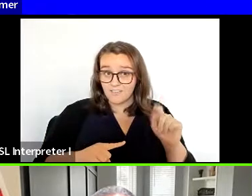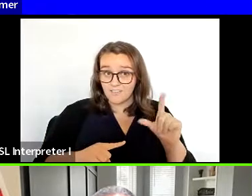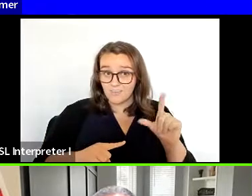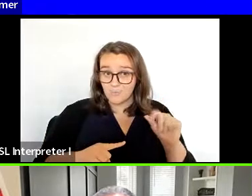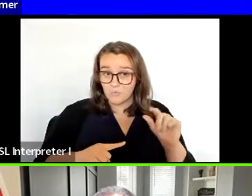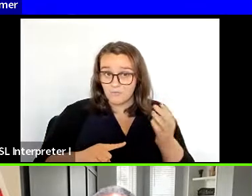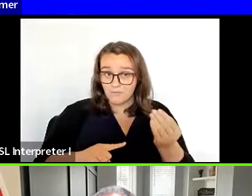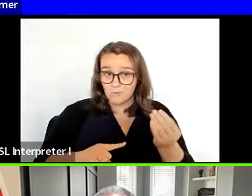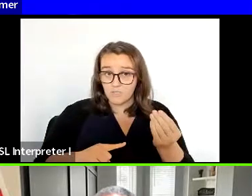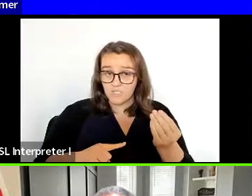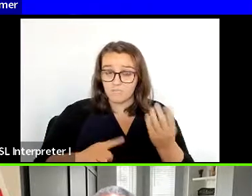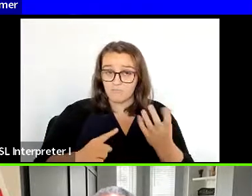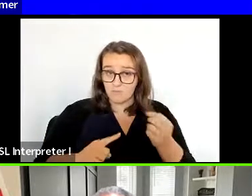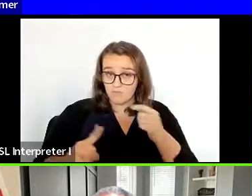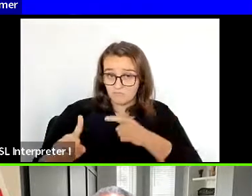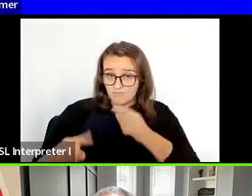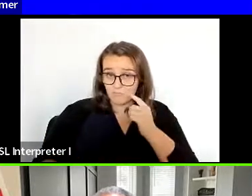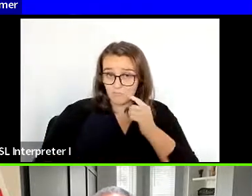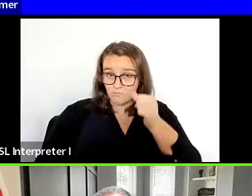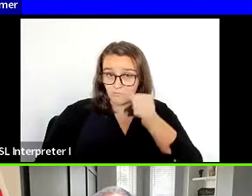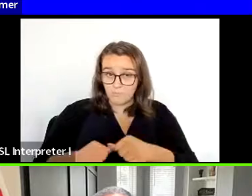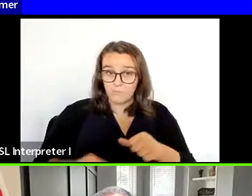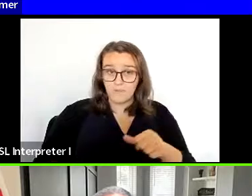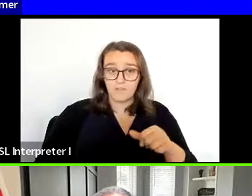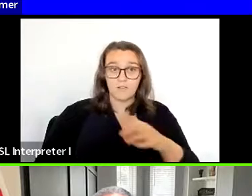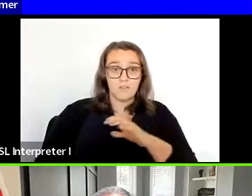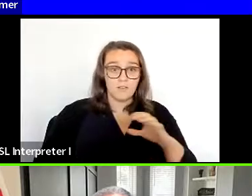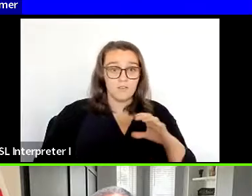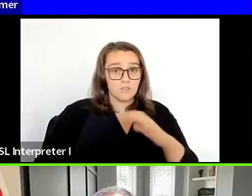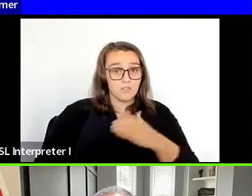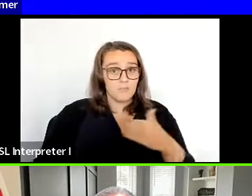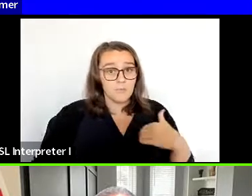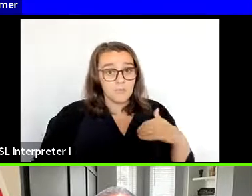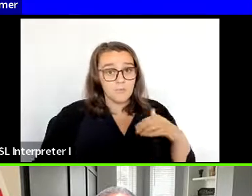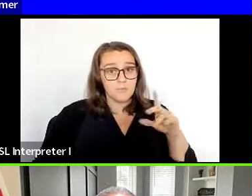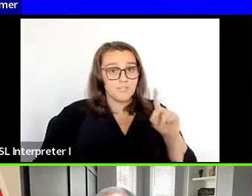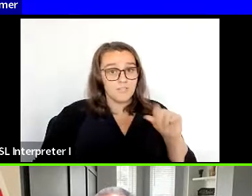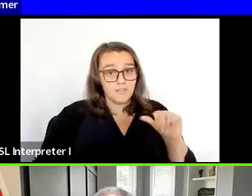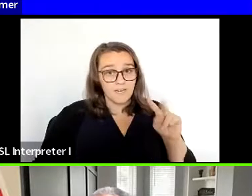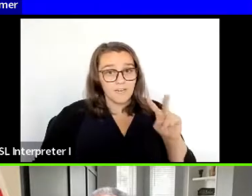Maybe you'll recall, Mr. Chairman, working with Councilmember David Grosso and myself when we first